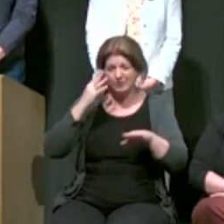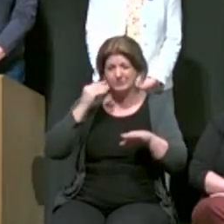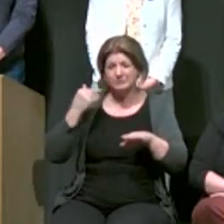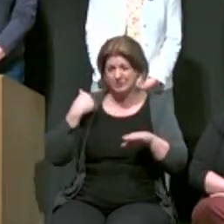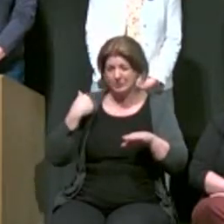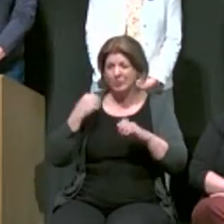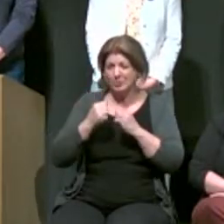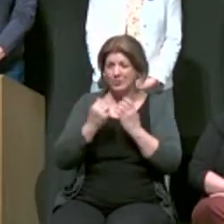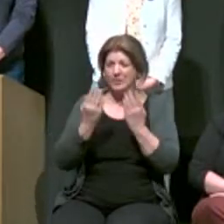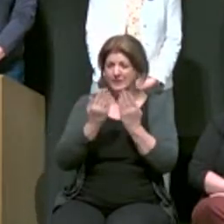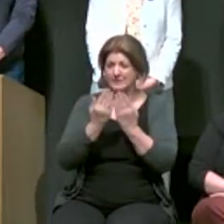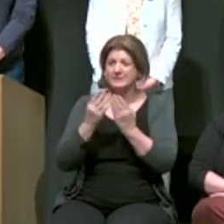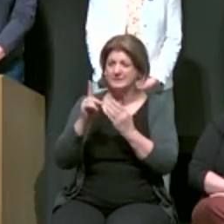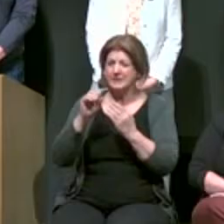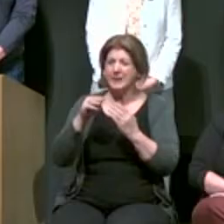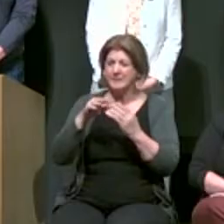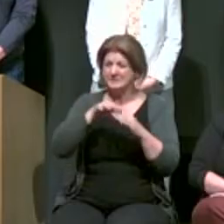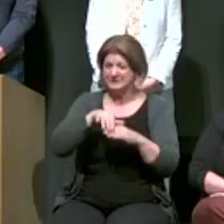down.